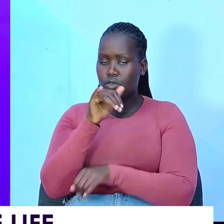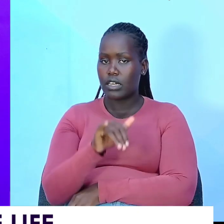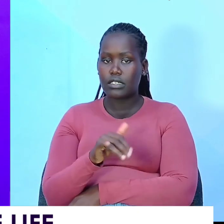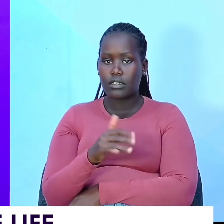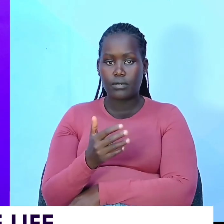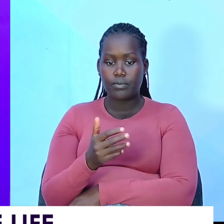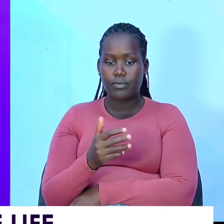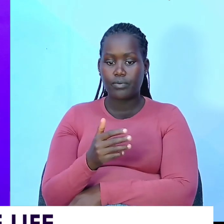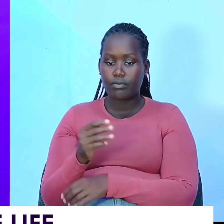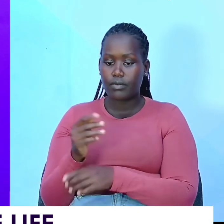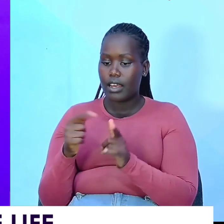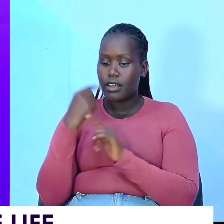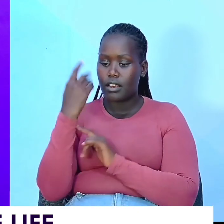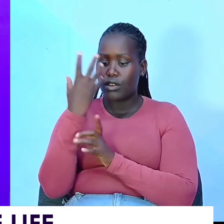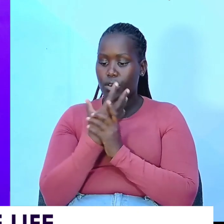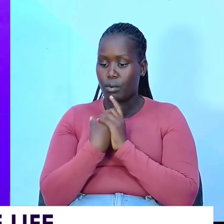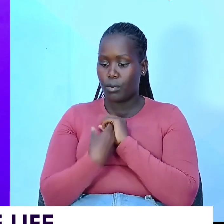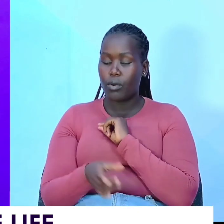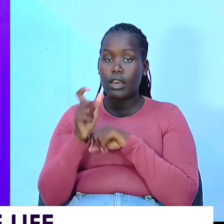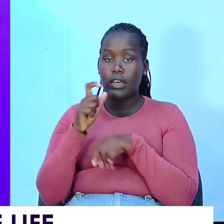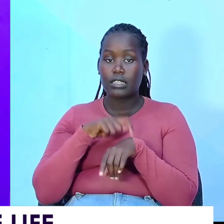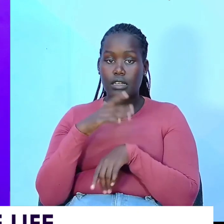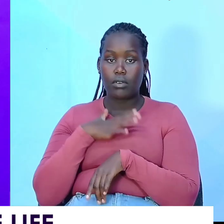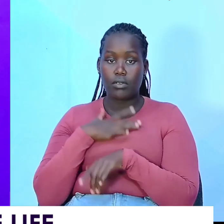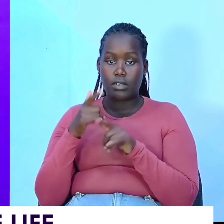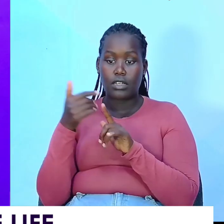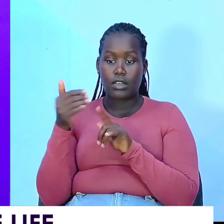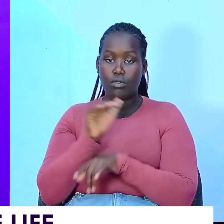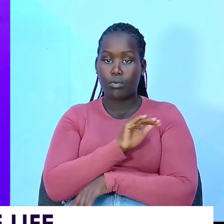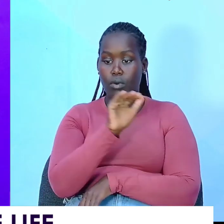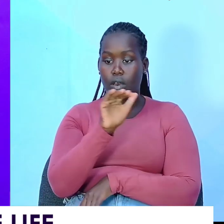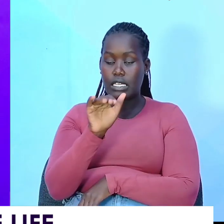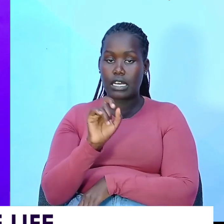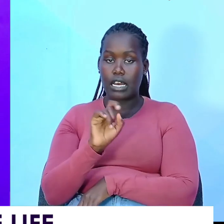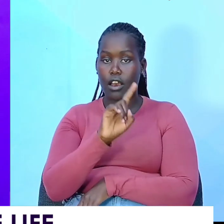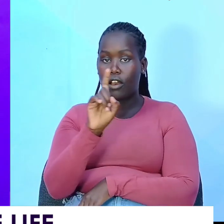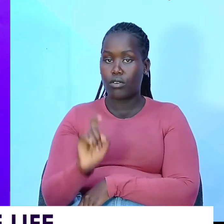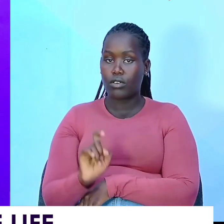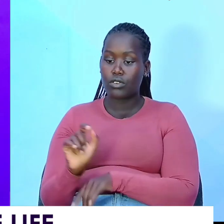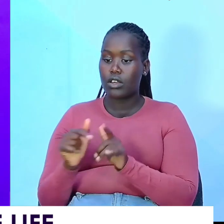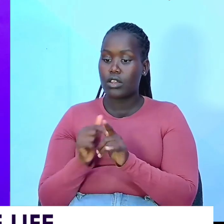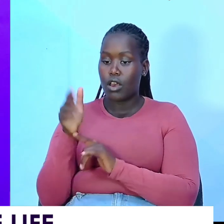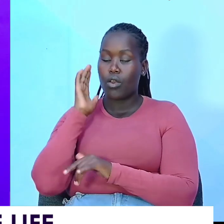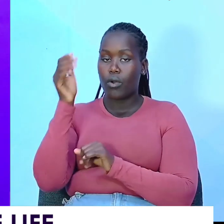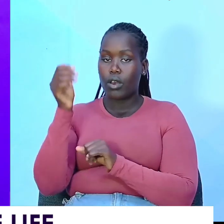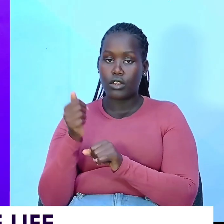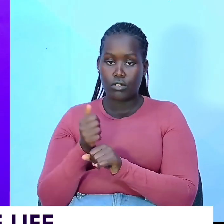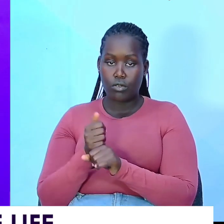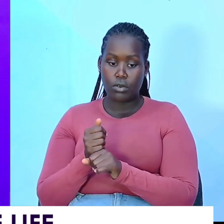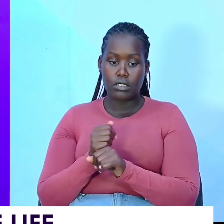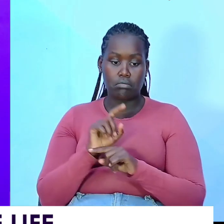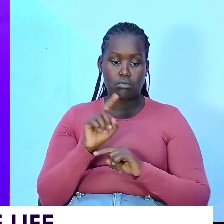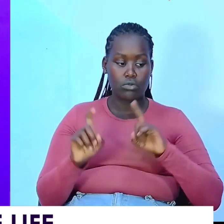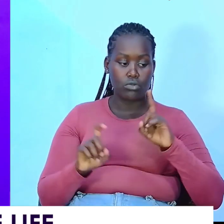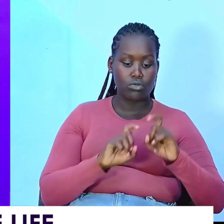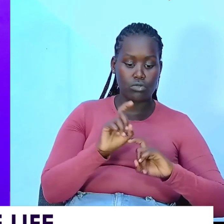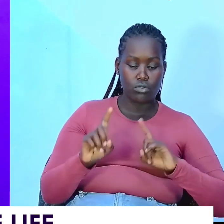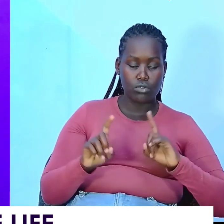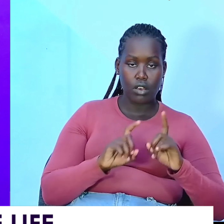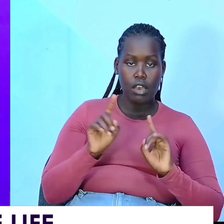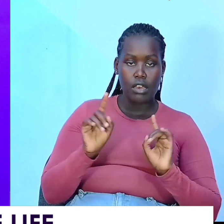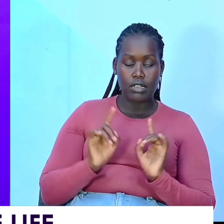it frustrates. In our time, you would be asked a question, you would do it. Questions, but very much like a